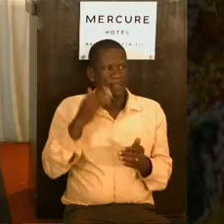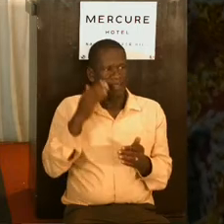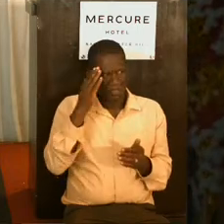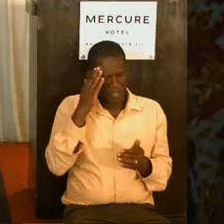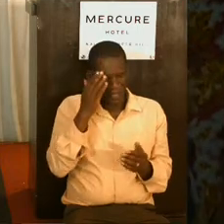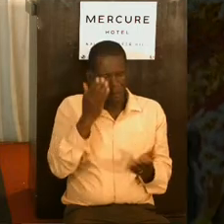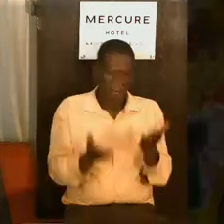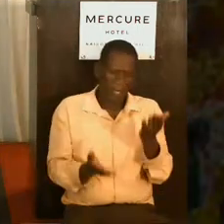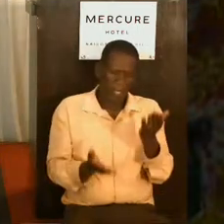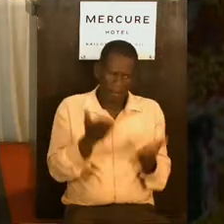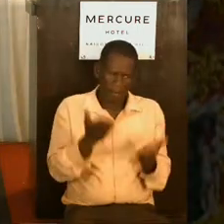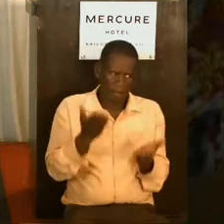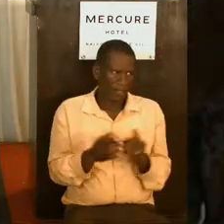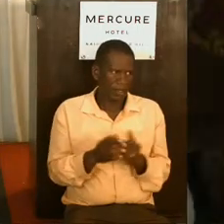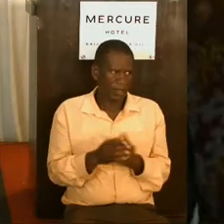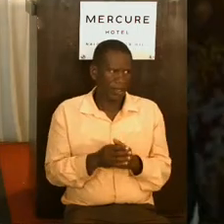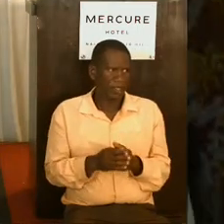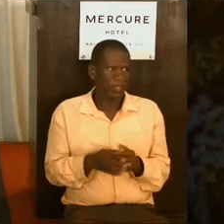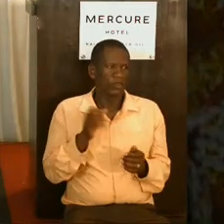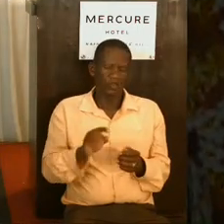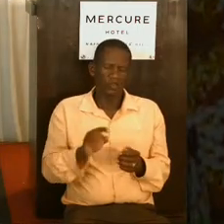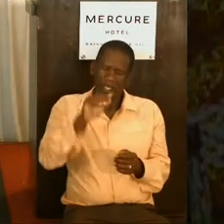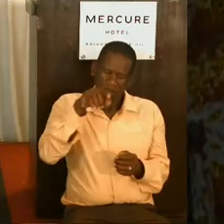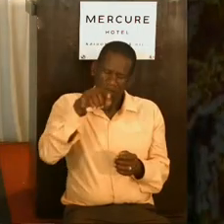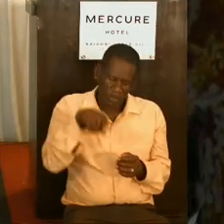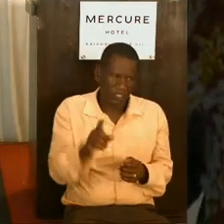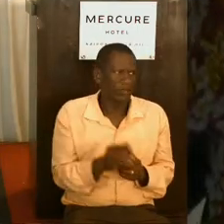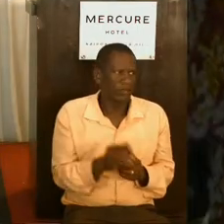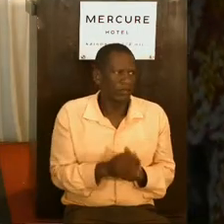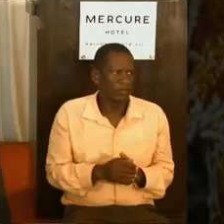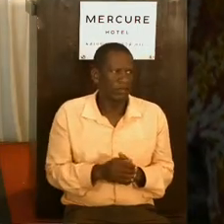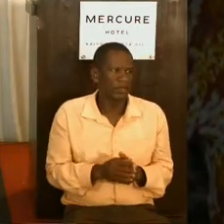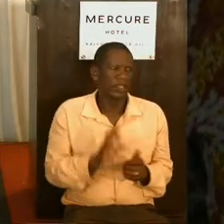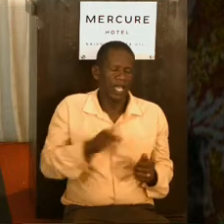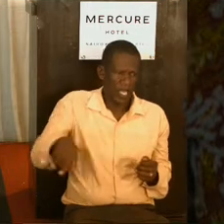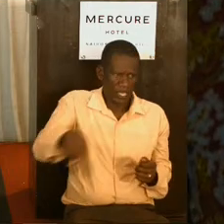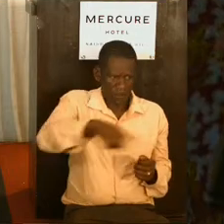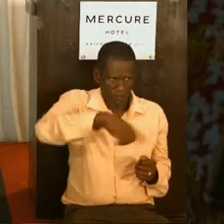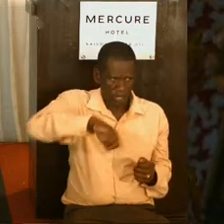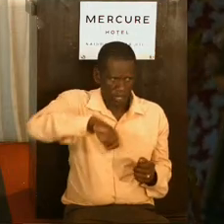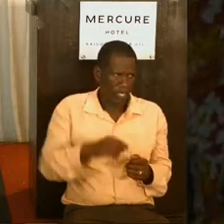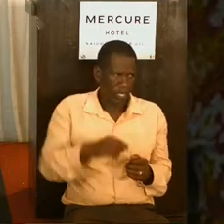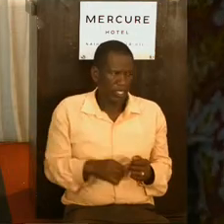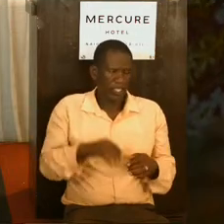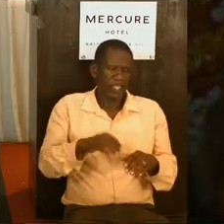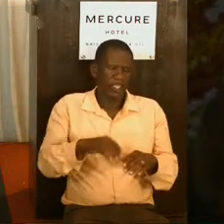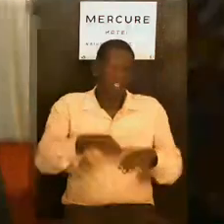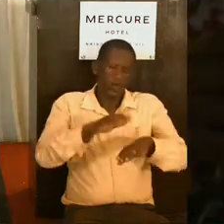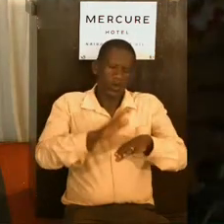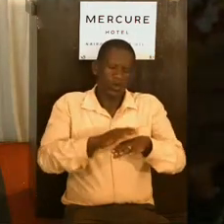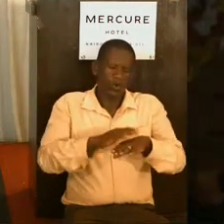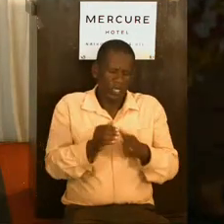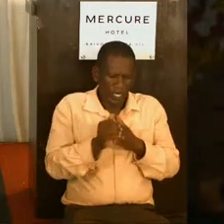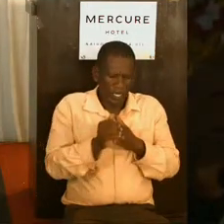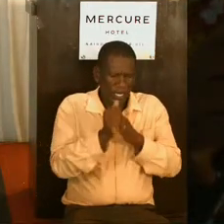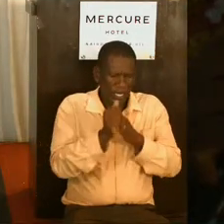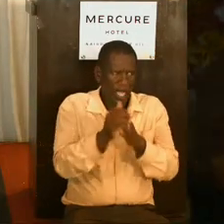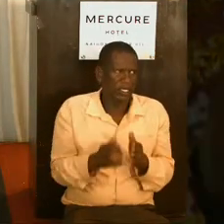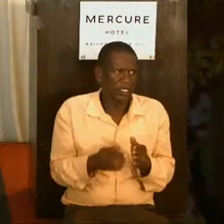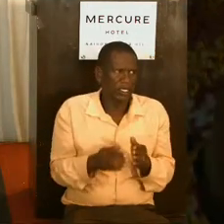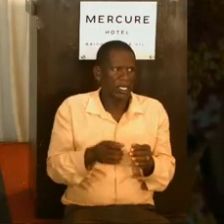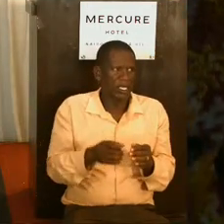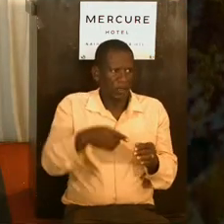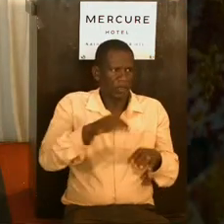perhaps you should ask yourselves are we effective steel words